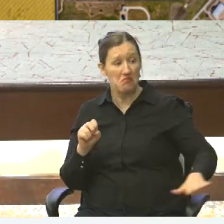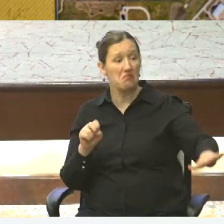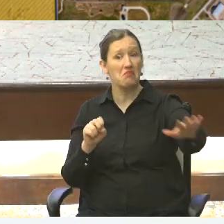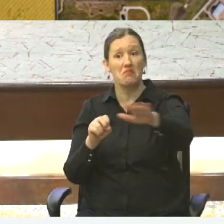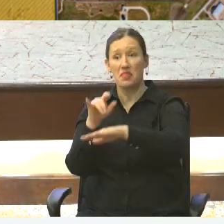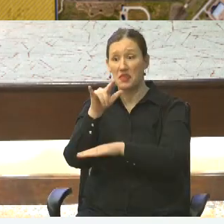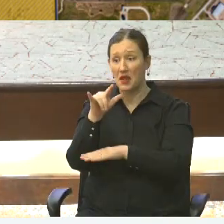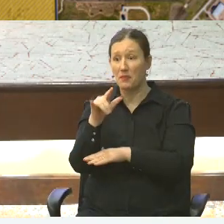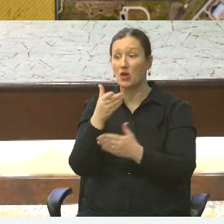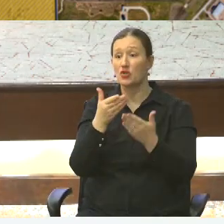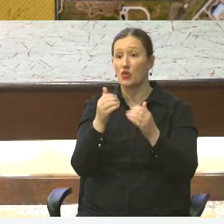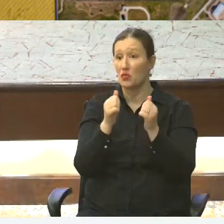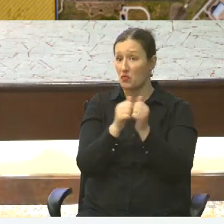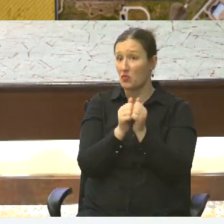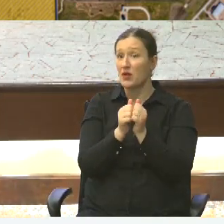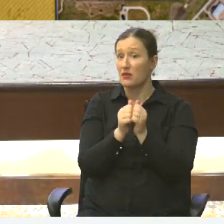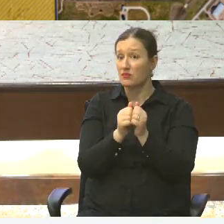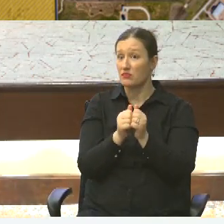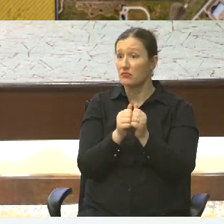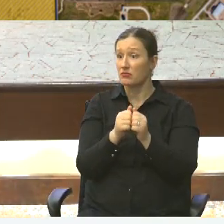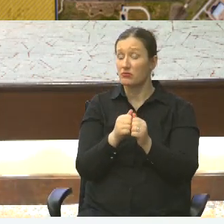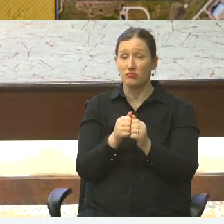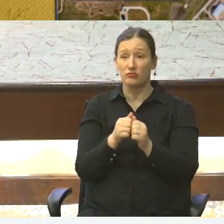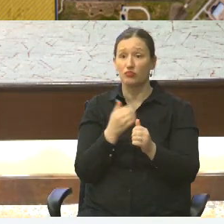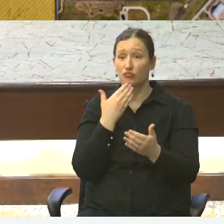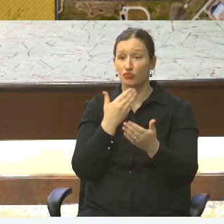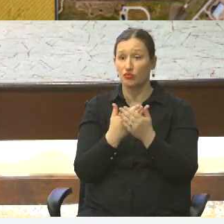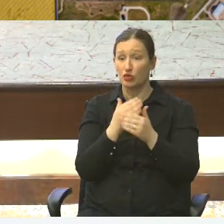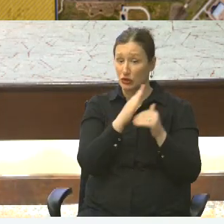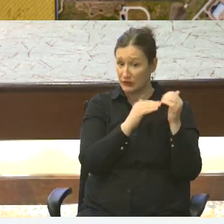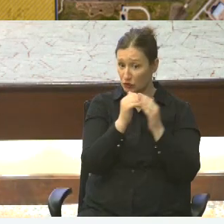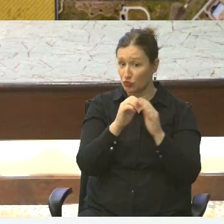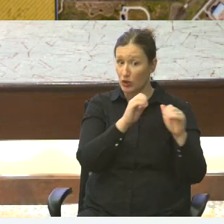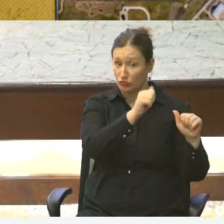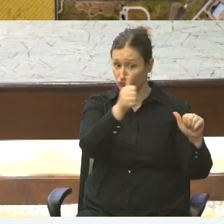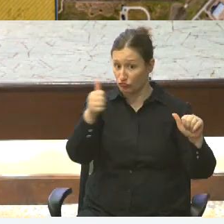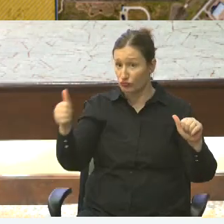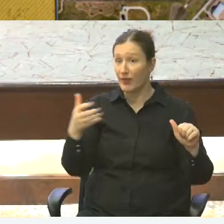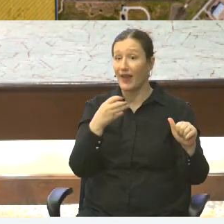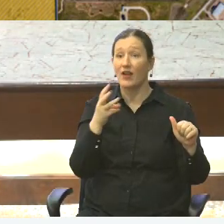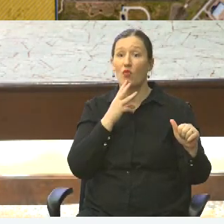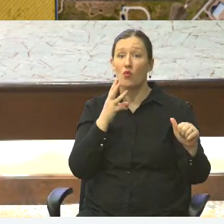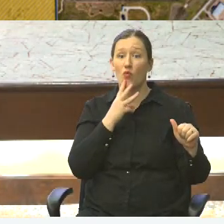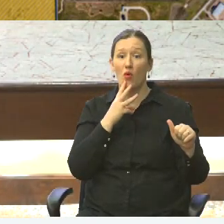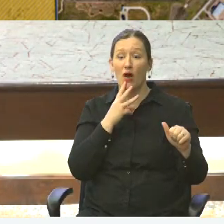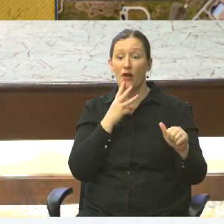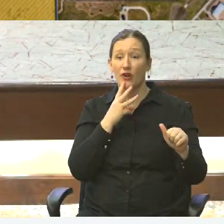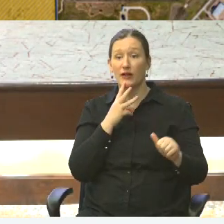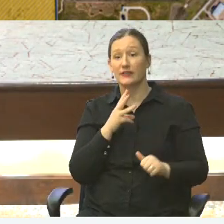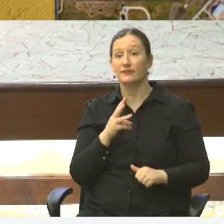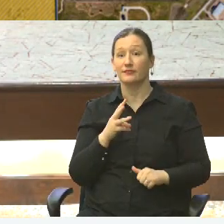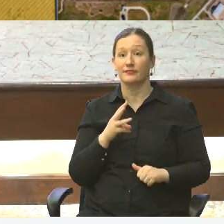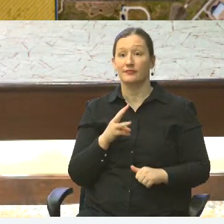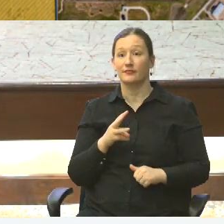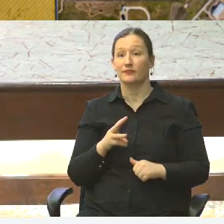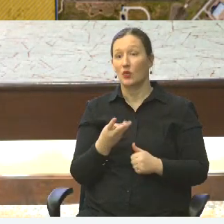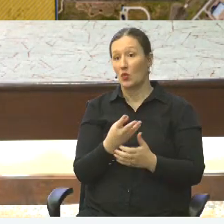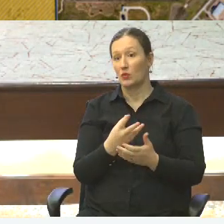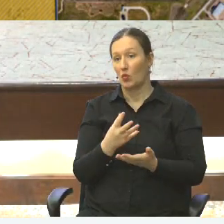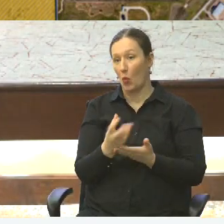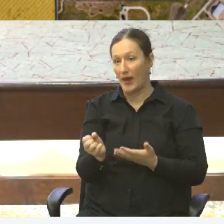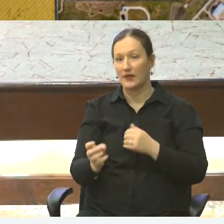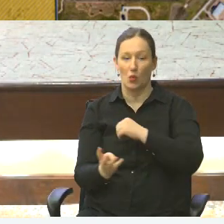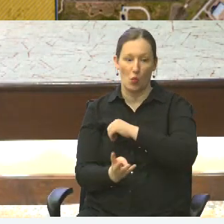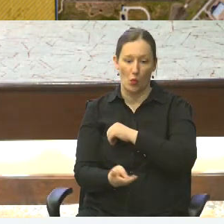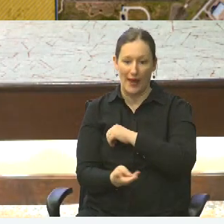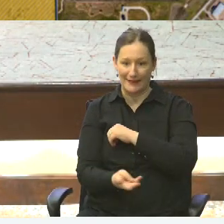by utility infrastructure, and then water, sewer, and all other typical utility infrastructure, main lines at least, exist around